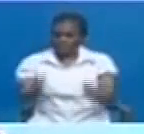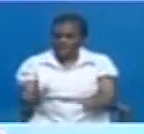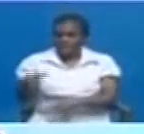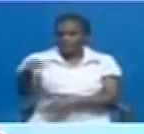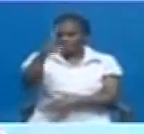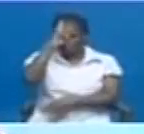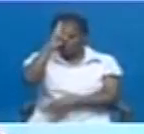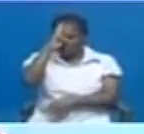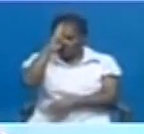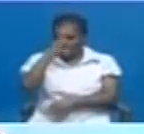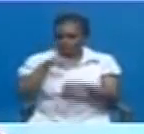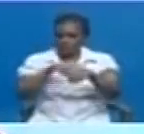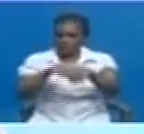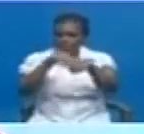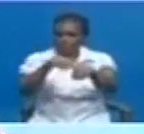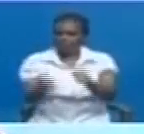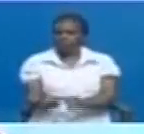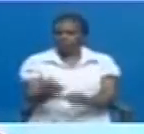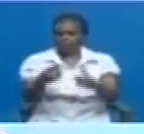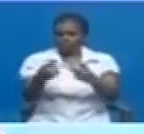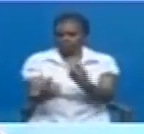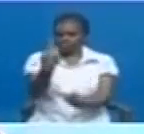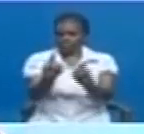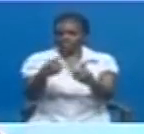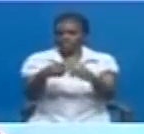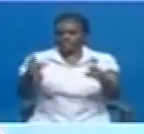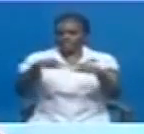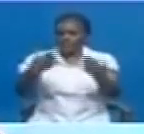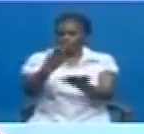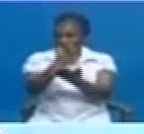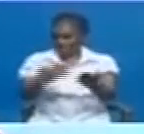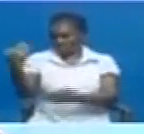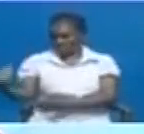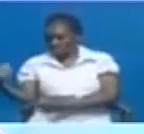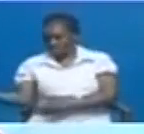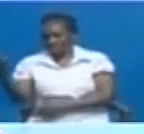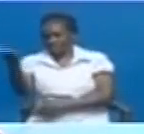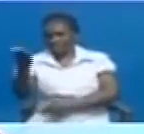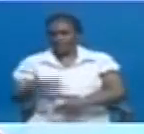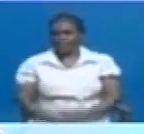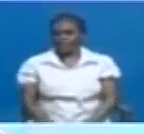the police are following leads that the fire may have been started by some of the students.